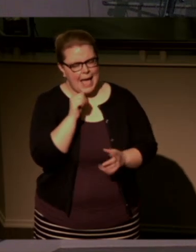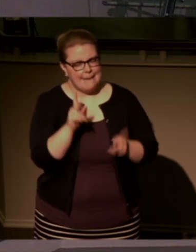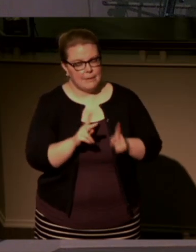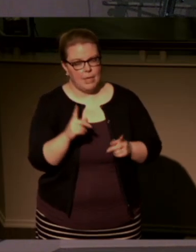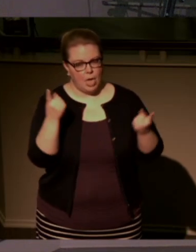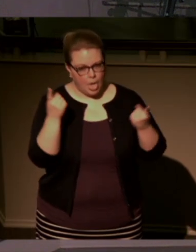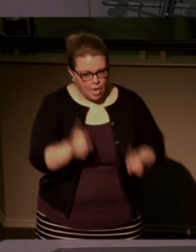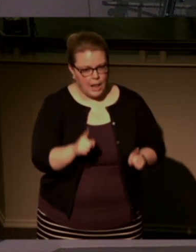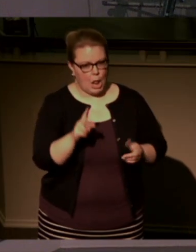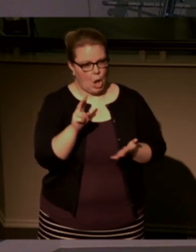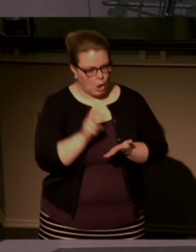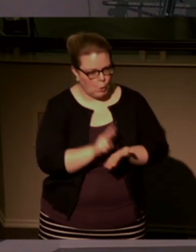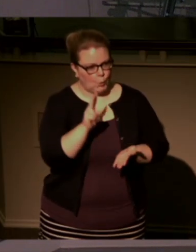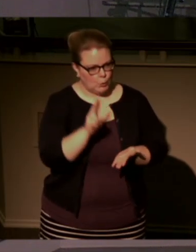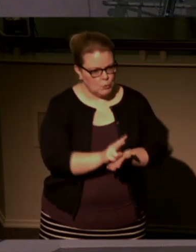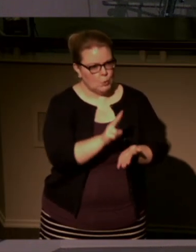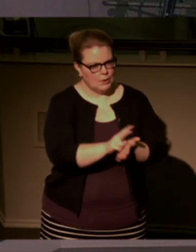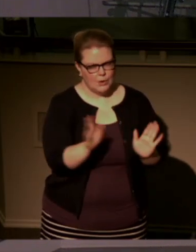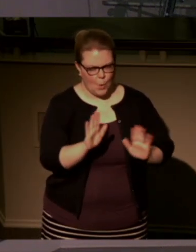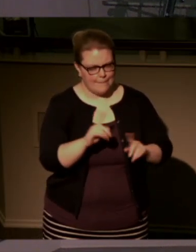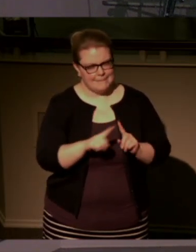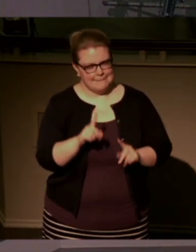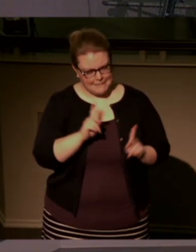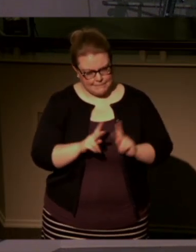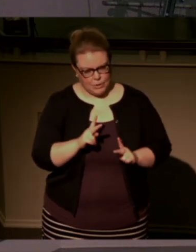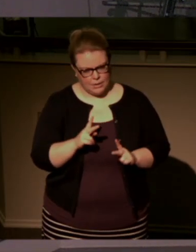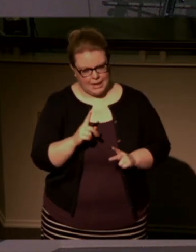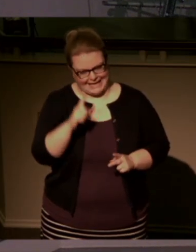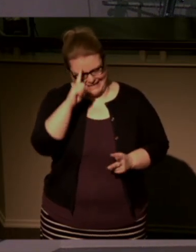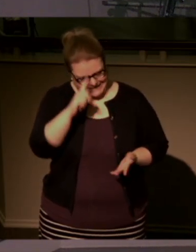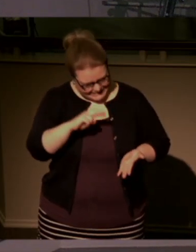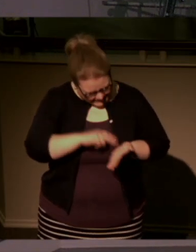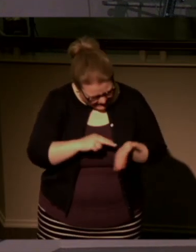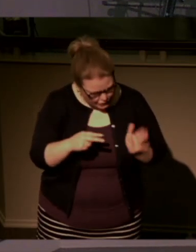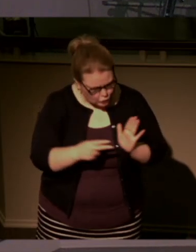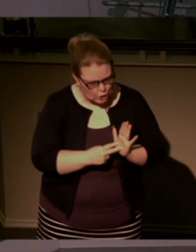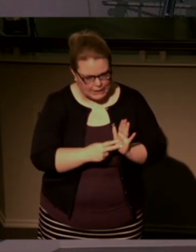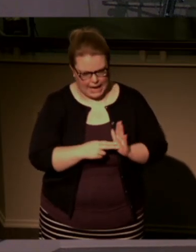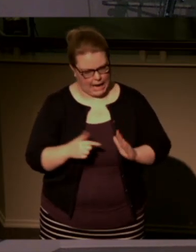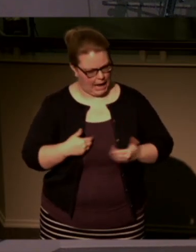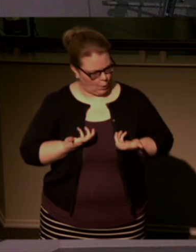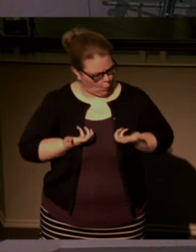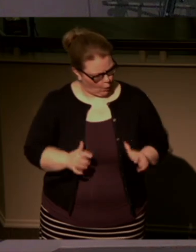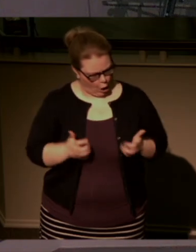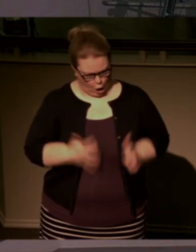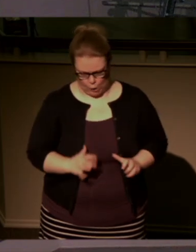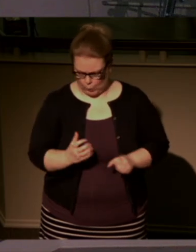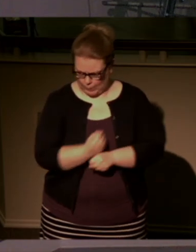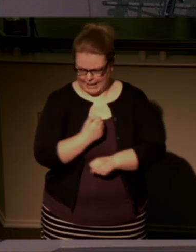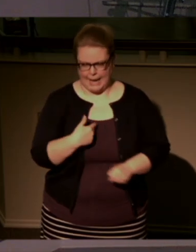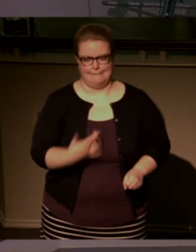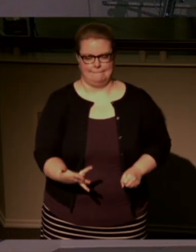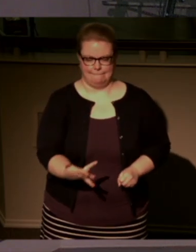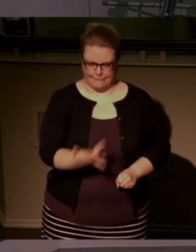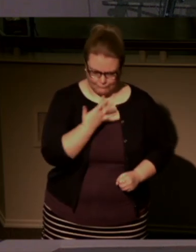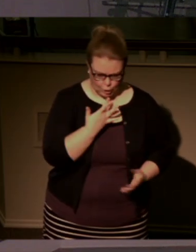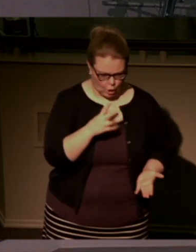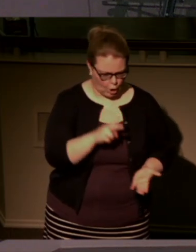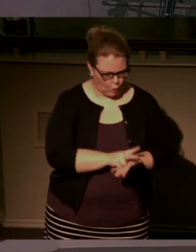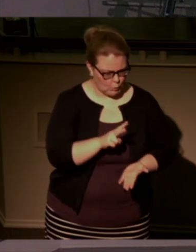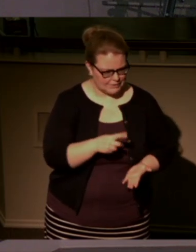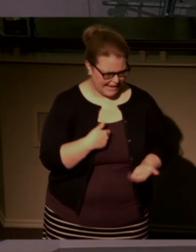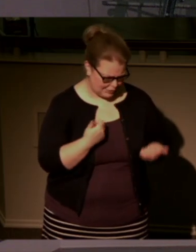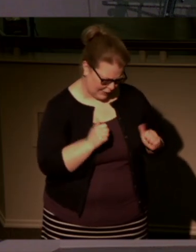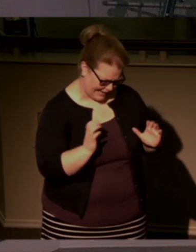time. That's different. But people who, through their decisions, are intentionally trying to lose. And